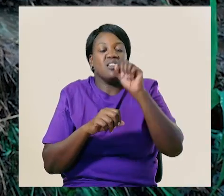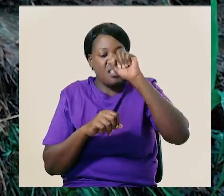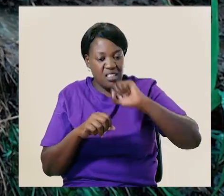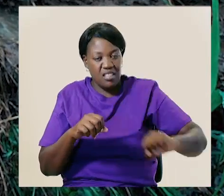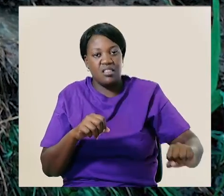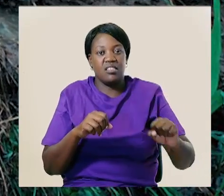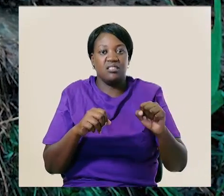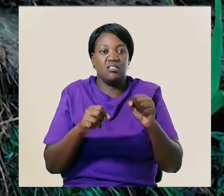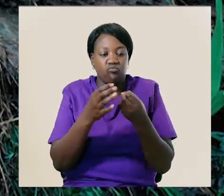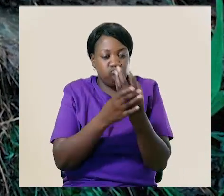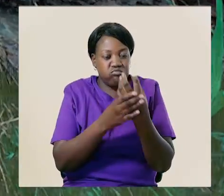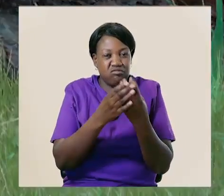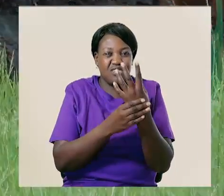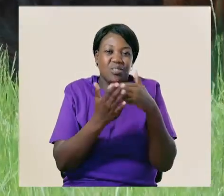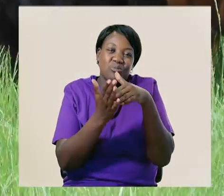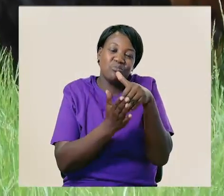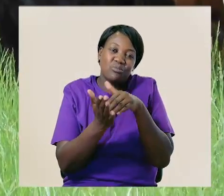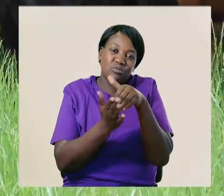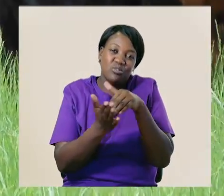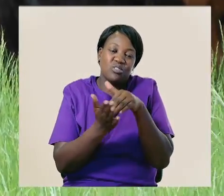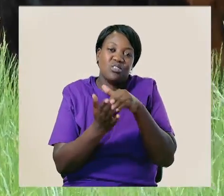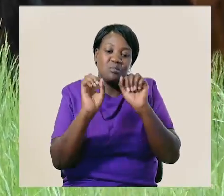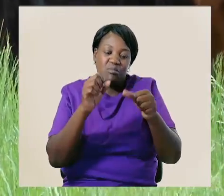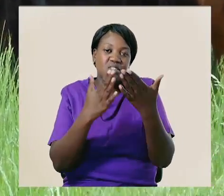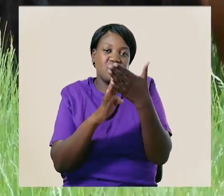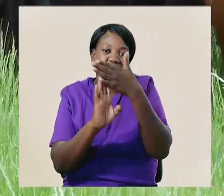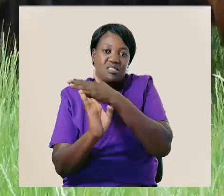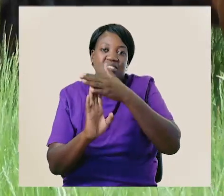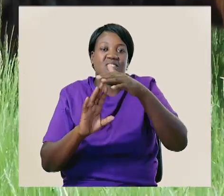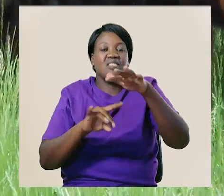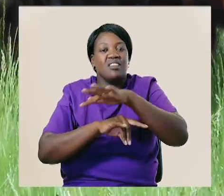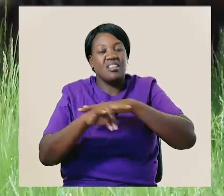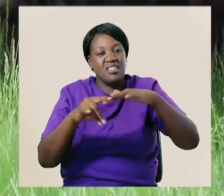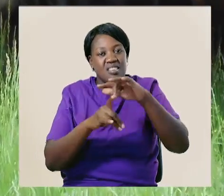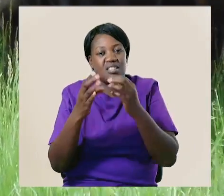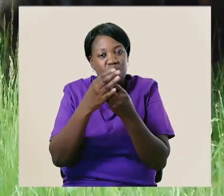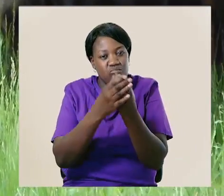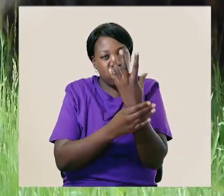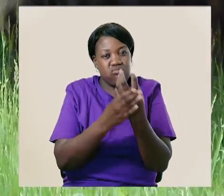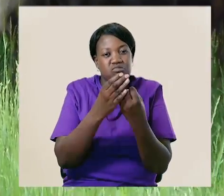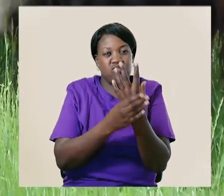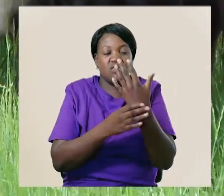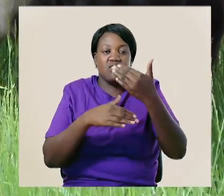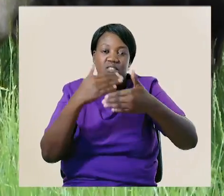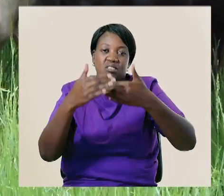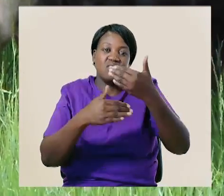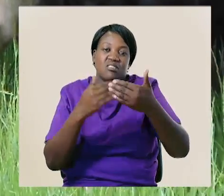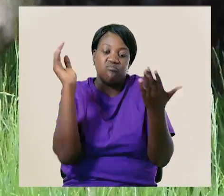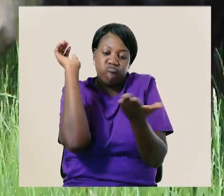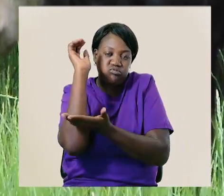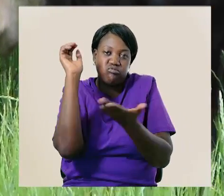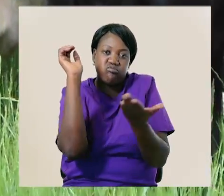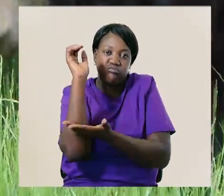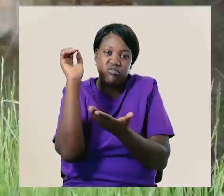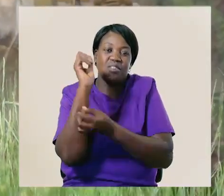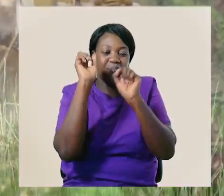land infertile. We also need to protect our animals and plant life from pollution and avoid deforestation